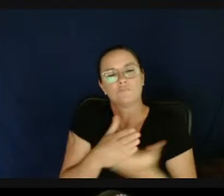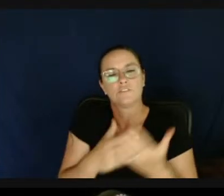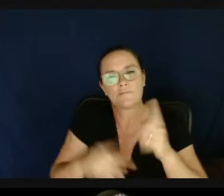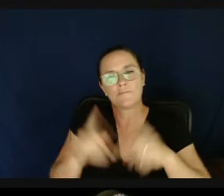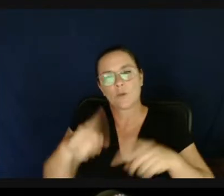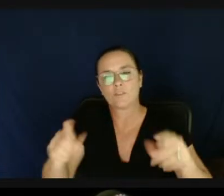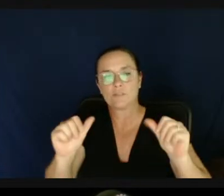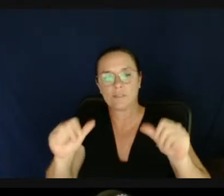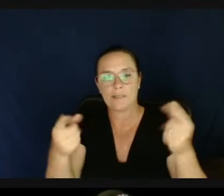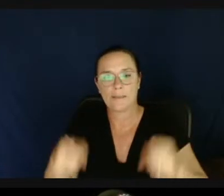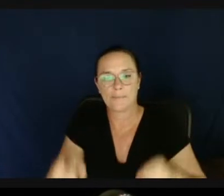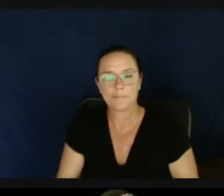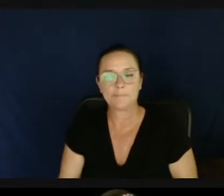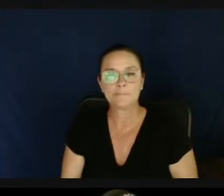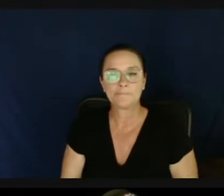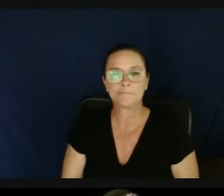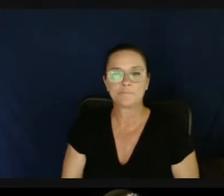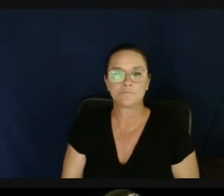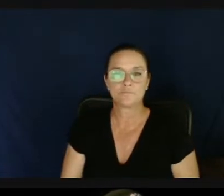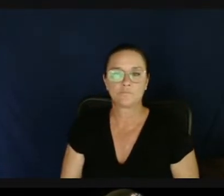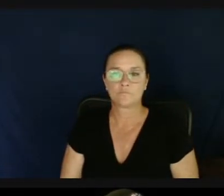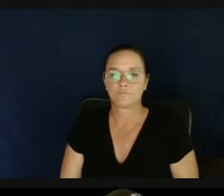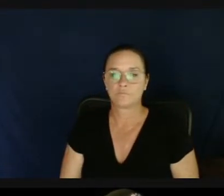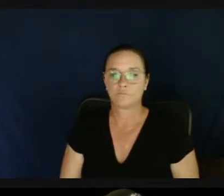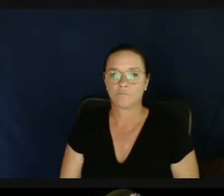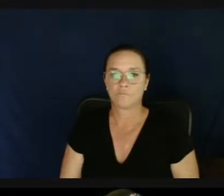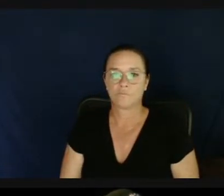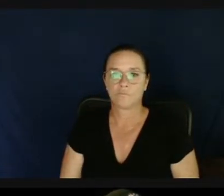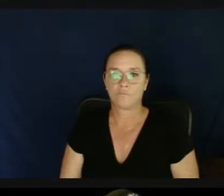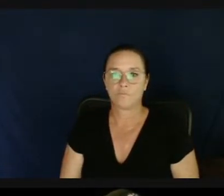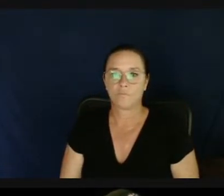there. Right. So